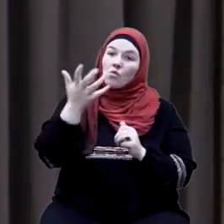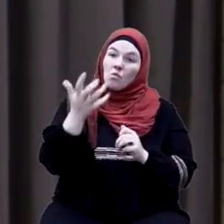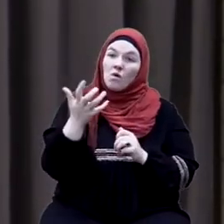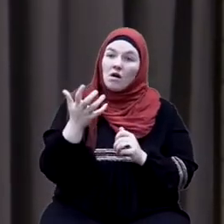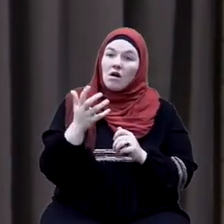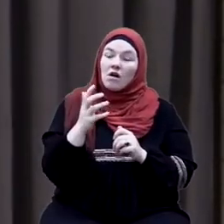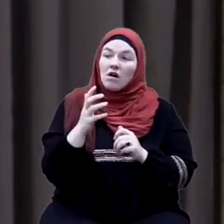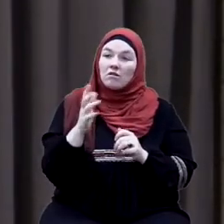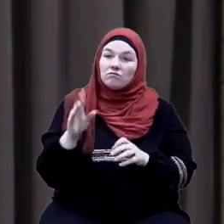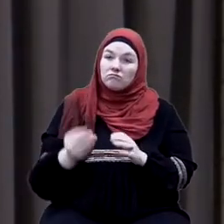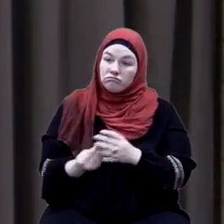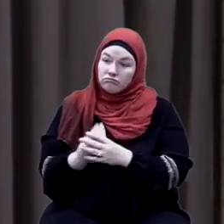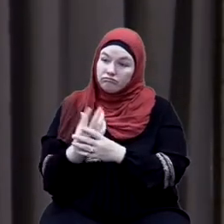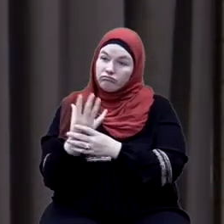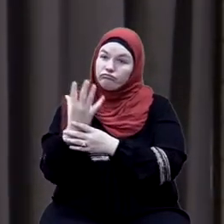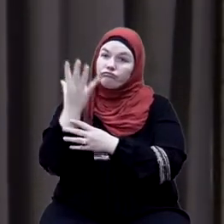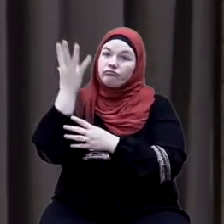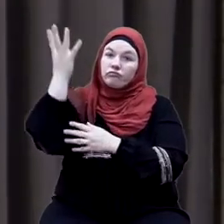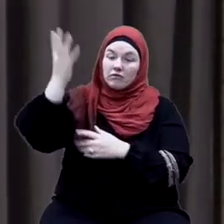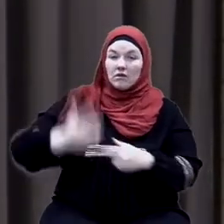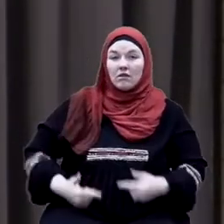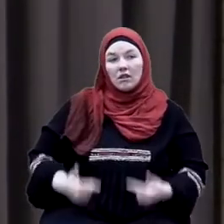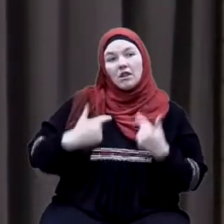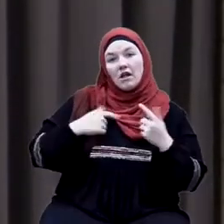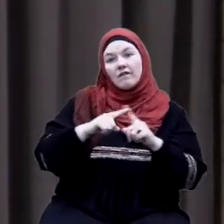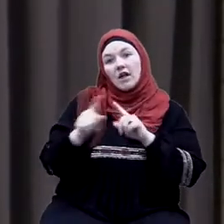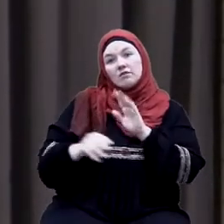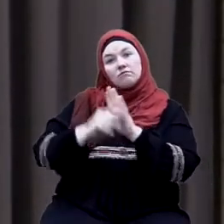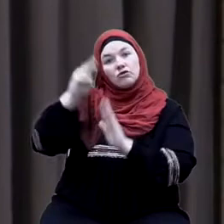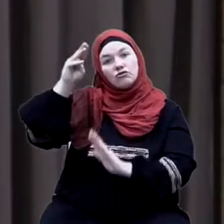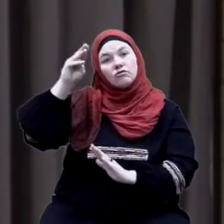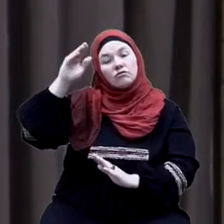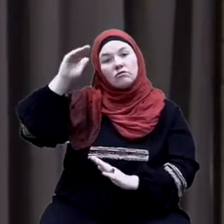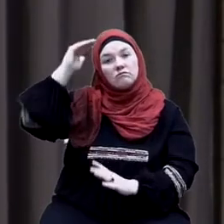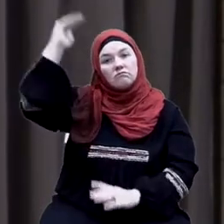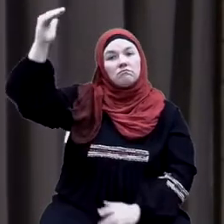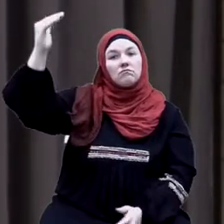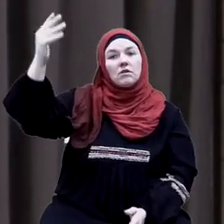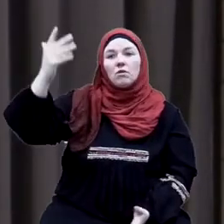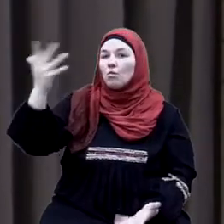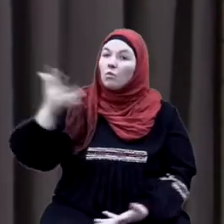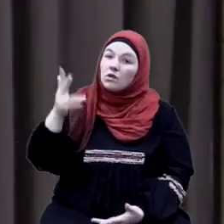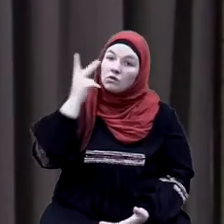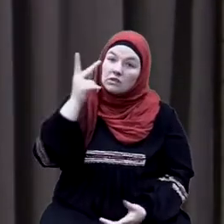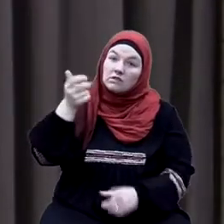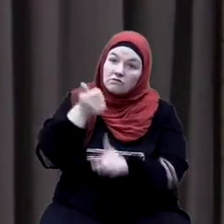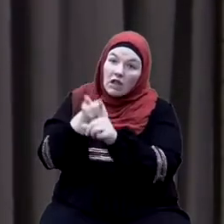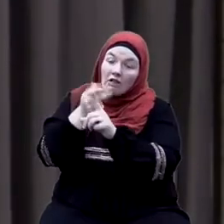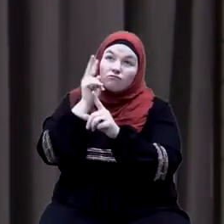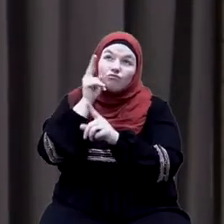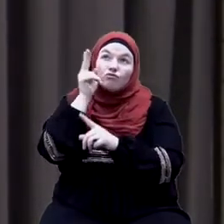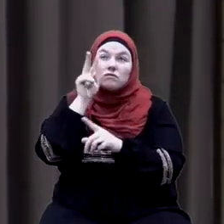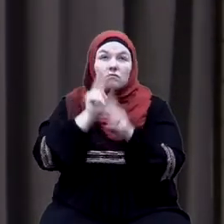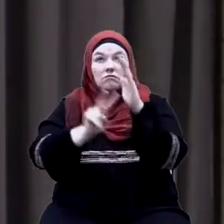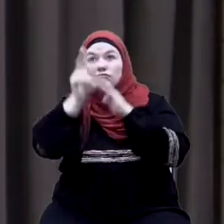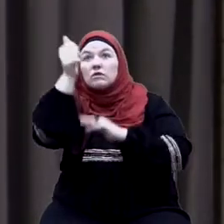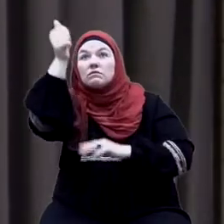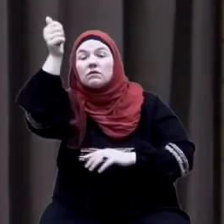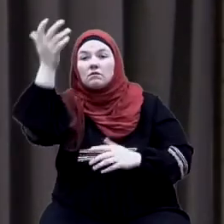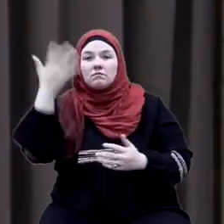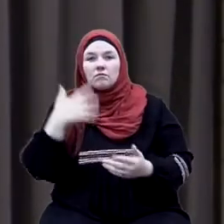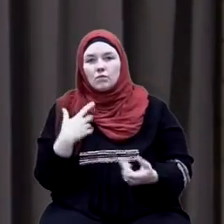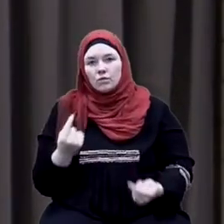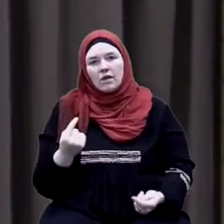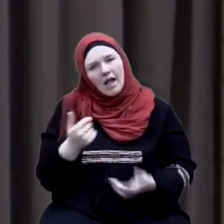grow themselves into this life as grown-up, mature adults? What do they see themselves doing? And help